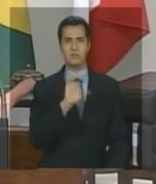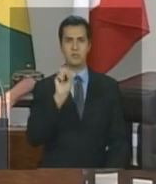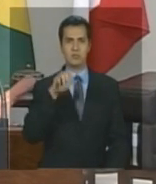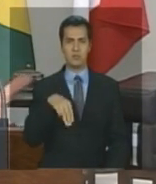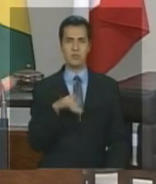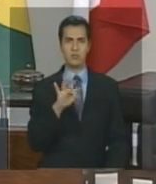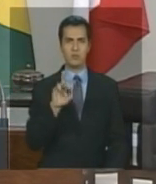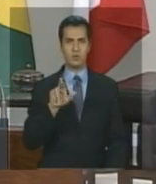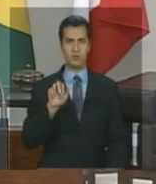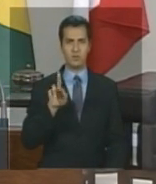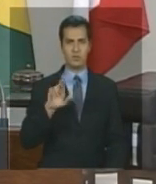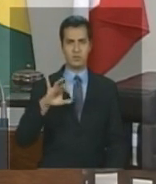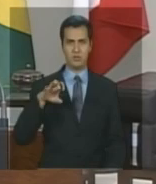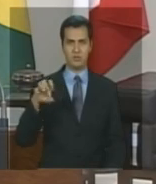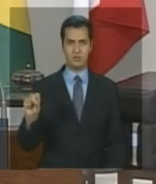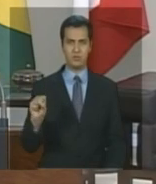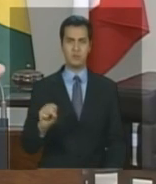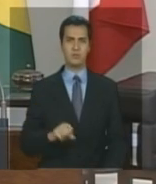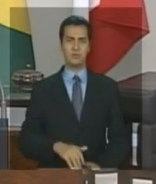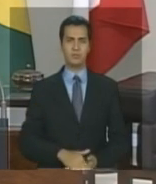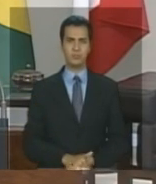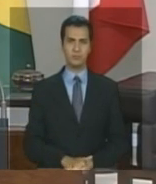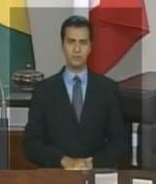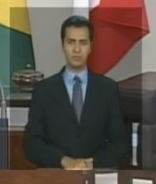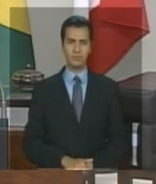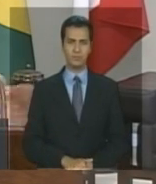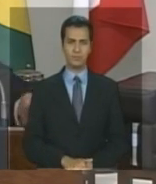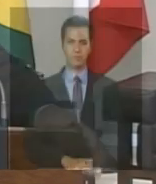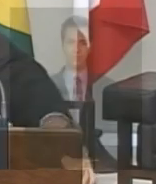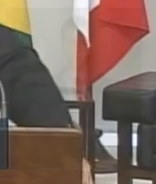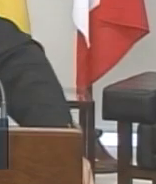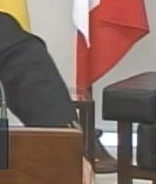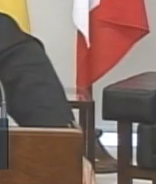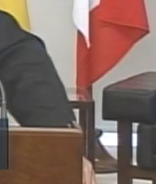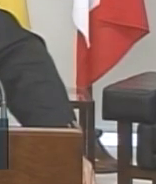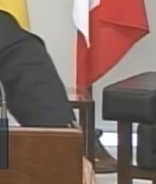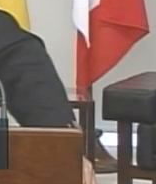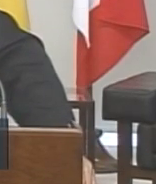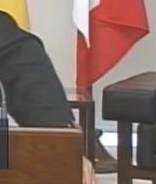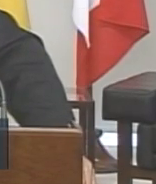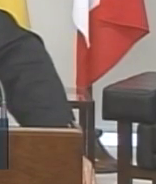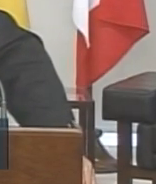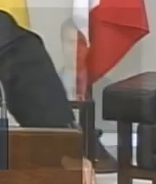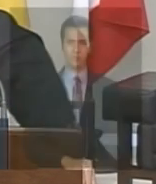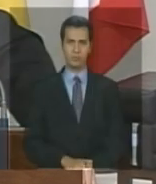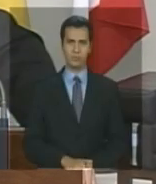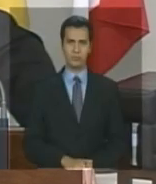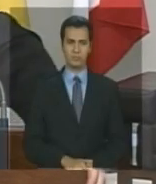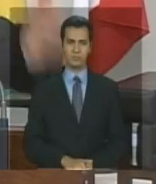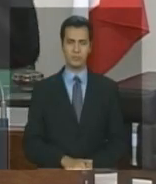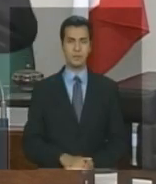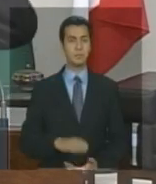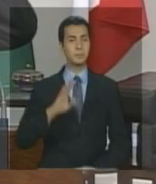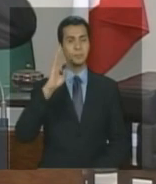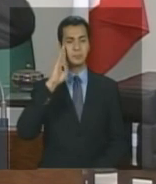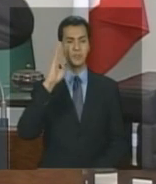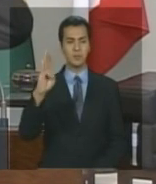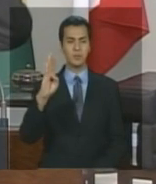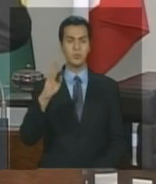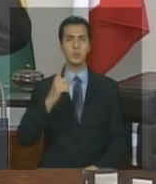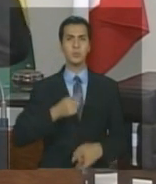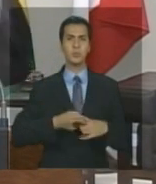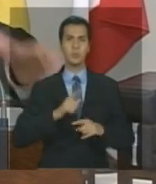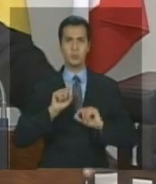development of talent lies at the foundation of all good things that occur in society. Principalmente porque as iniciativas